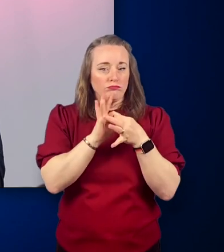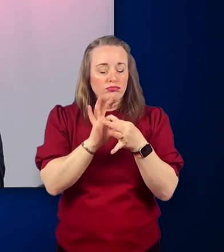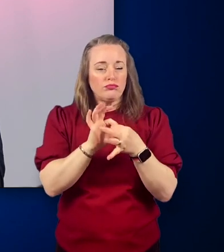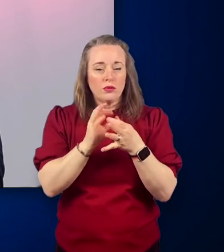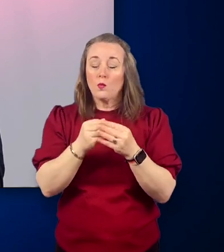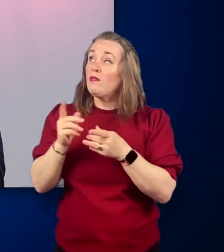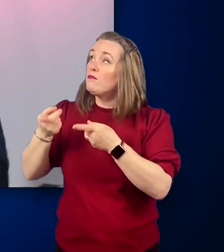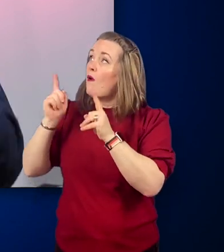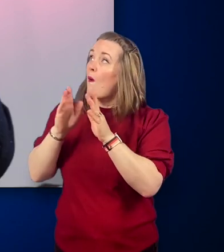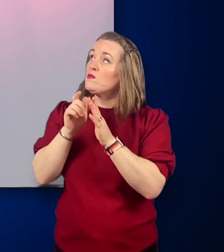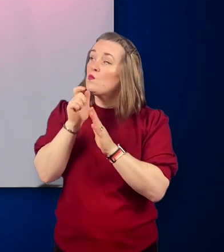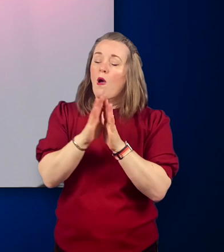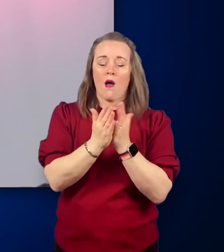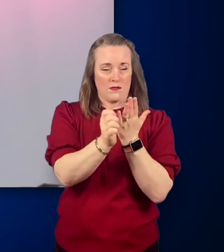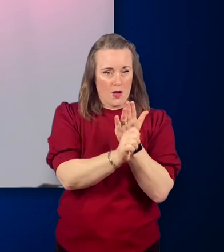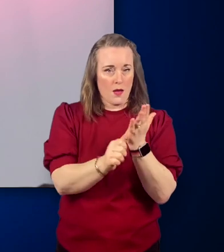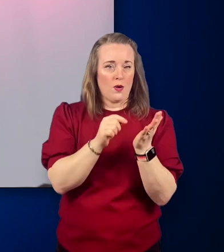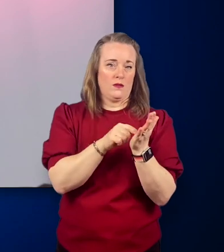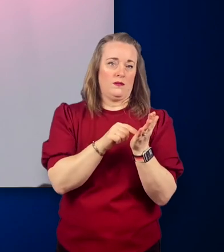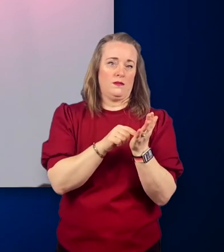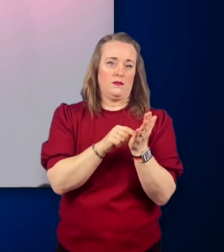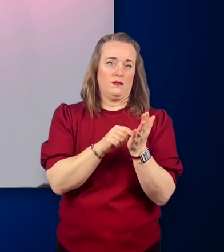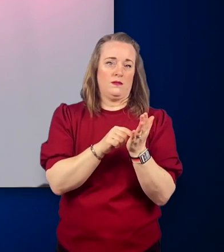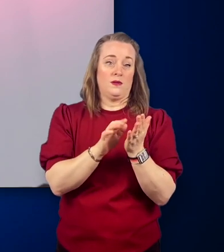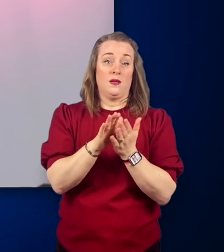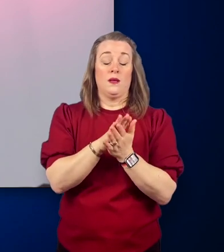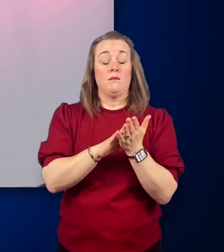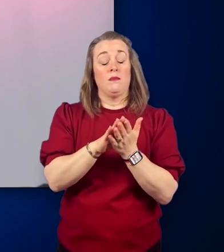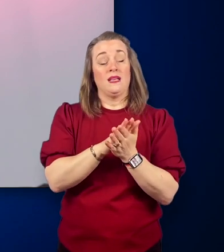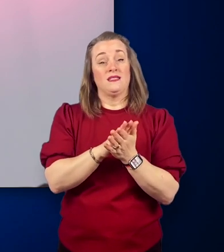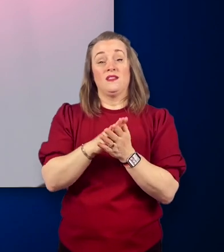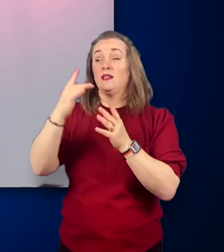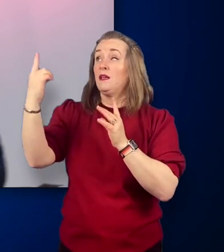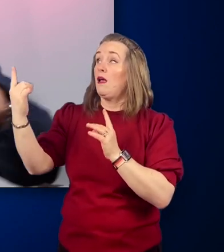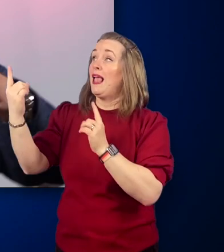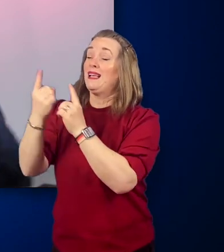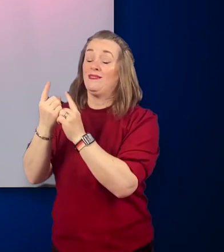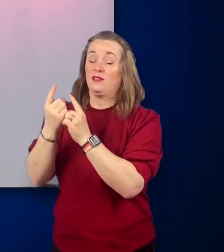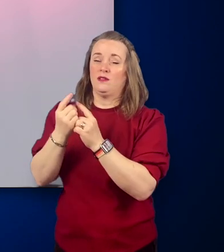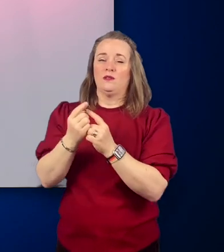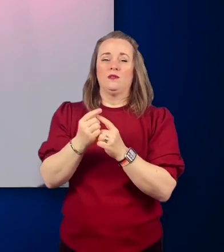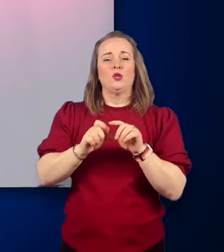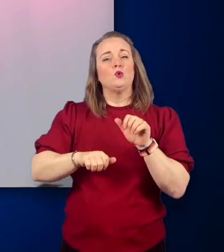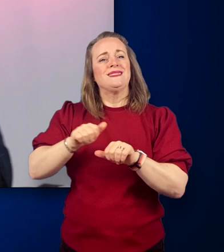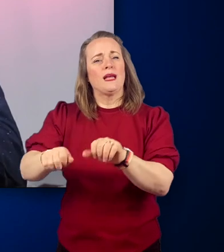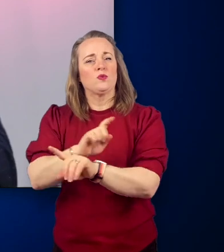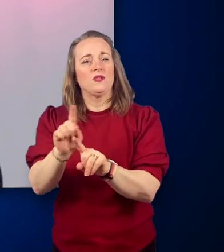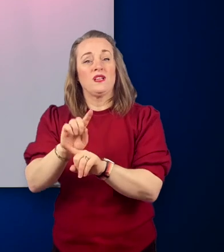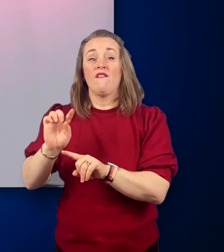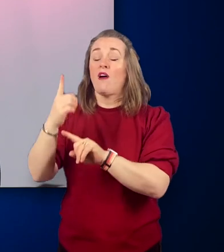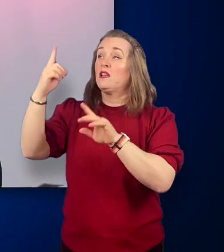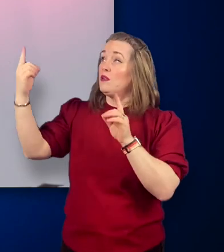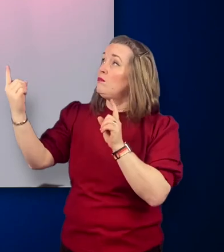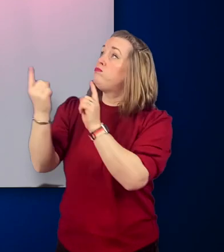it. So there's a divine encounter, but then there's engagement, there's discussion, there's sitting on the chariot. He's